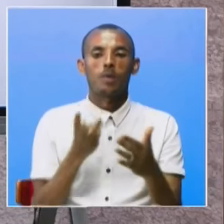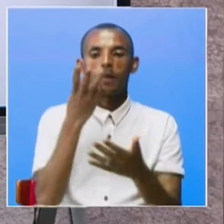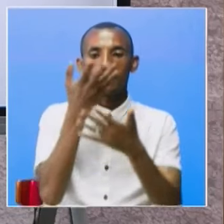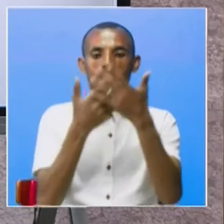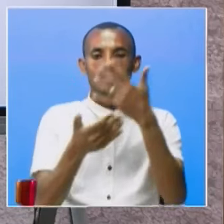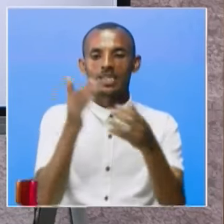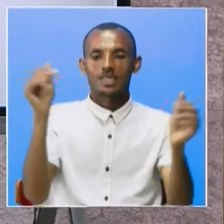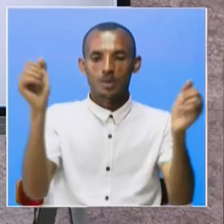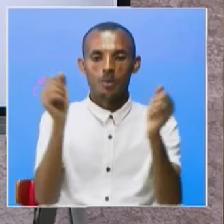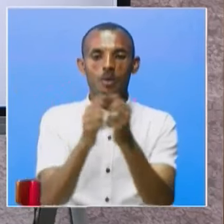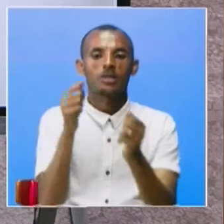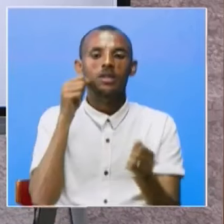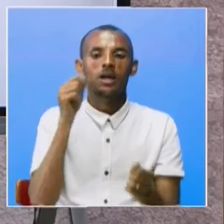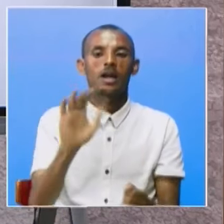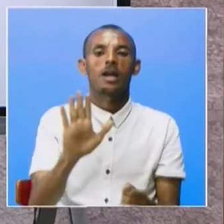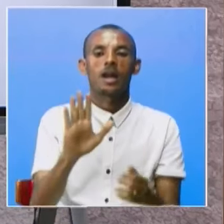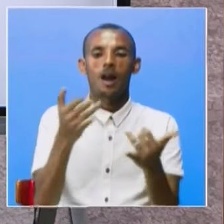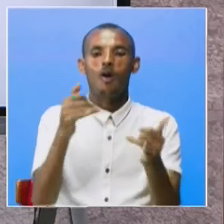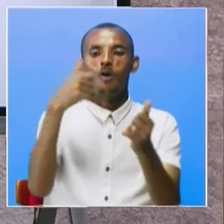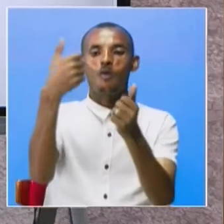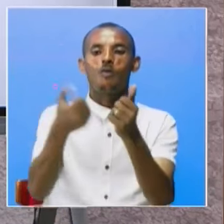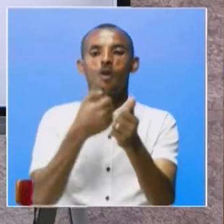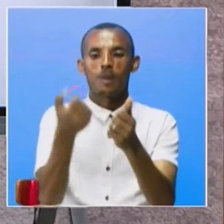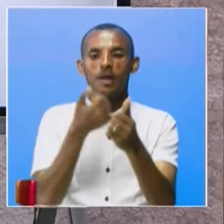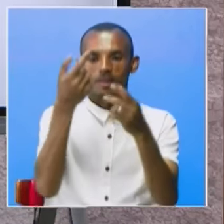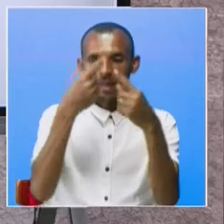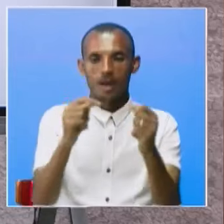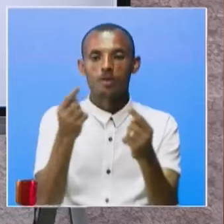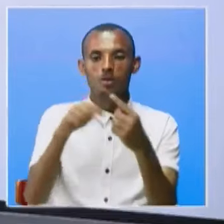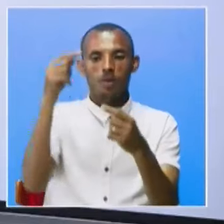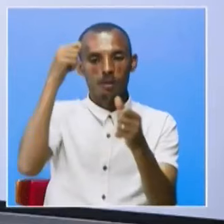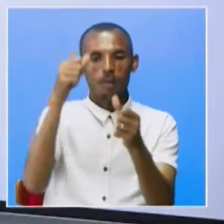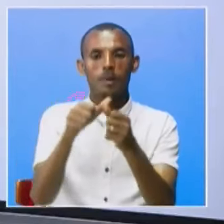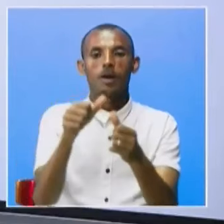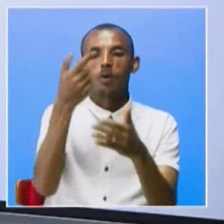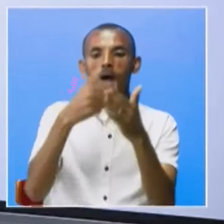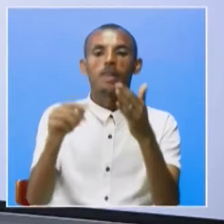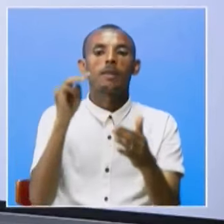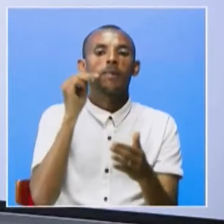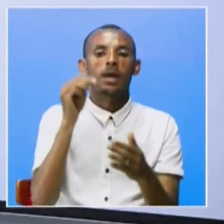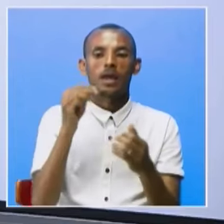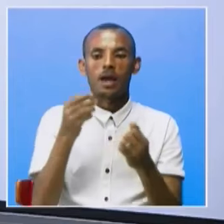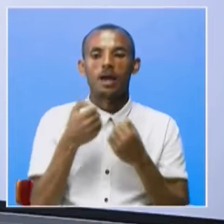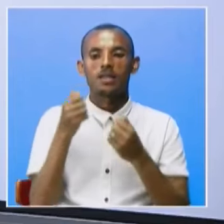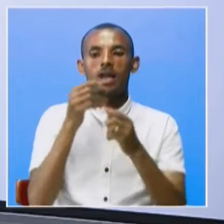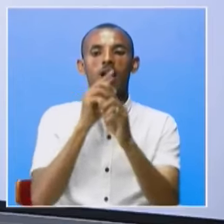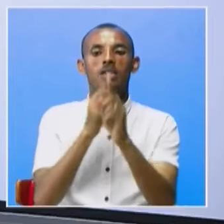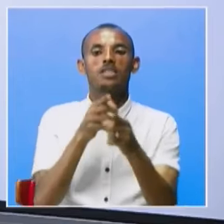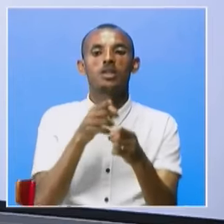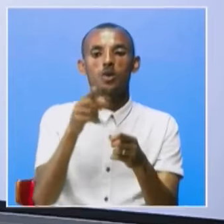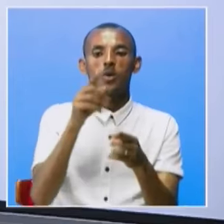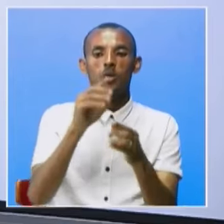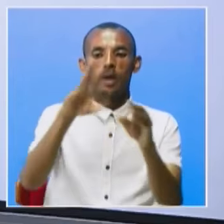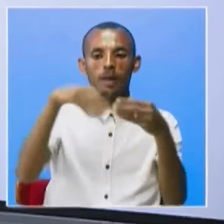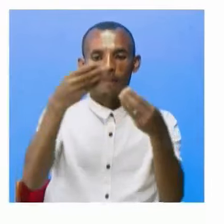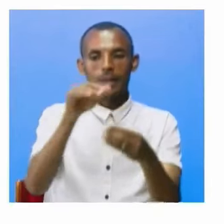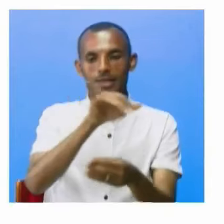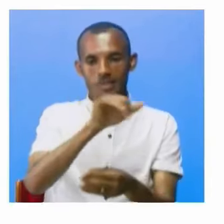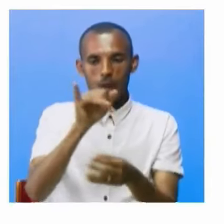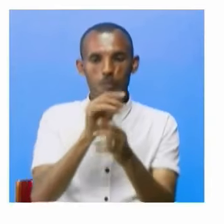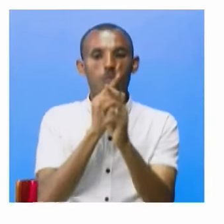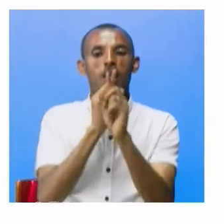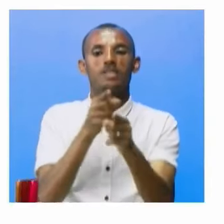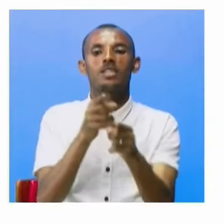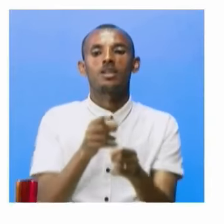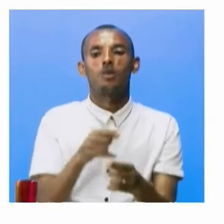okay? Now follow me and try to remember what Mary has answered, and you will give me the same answer, all